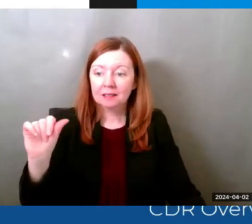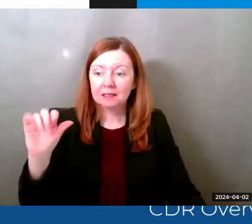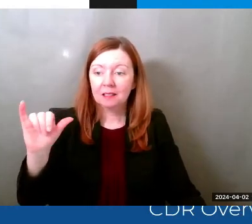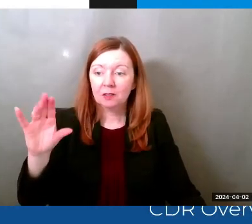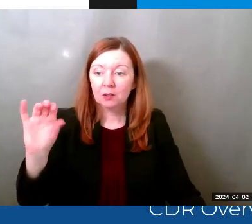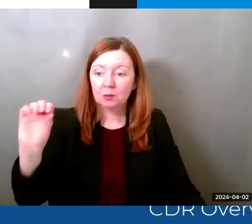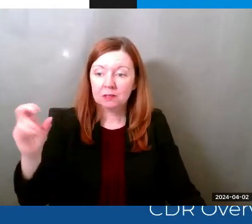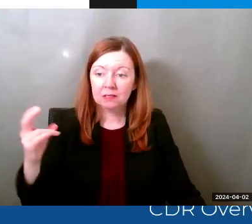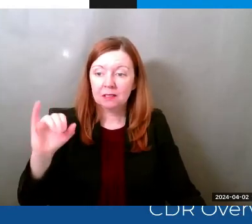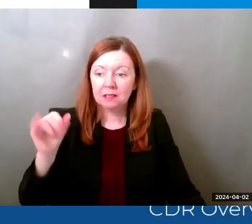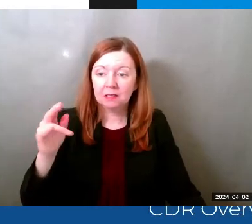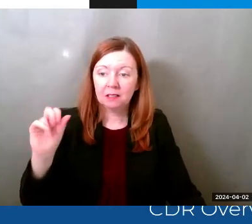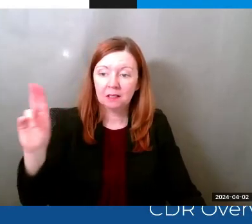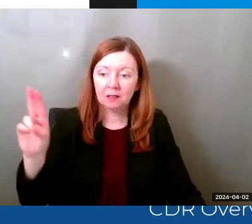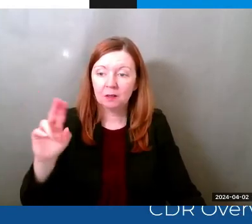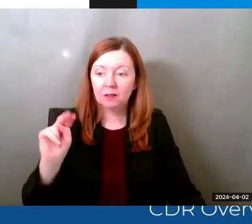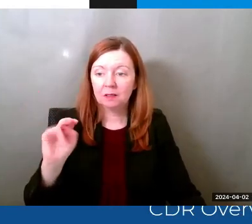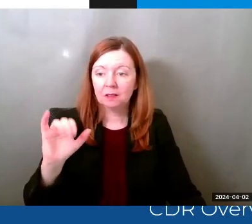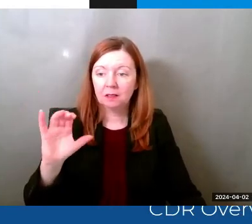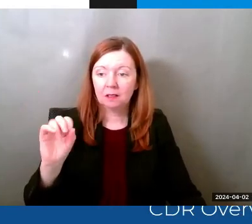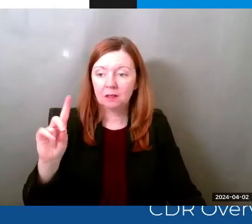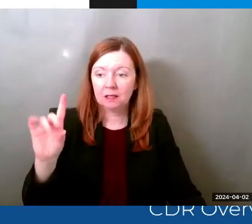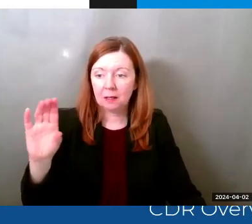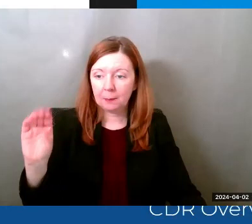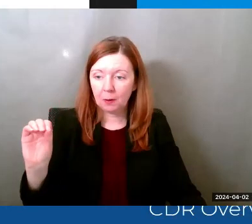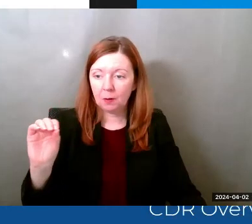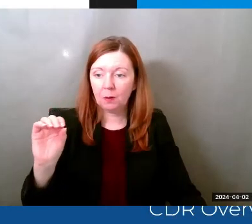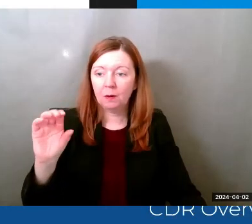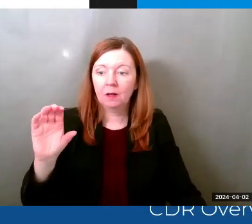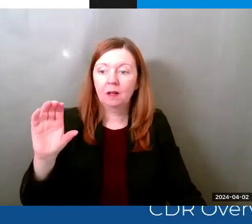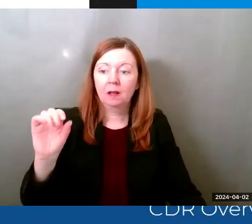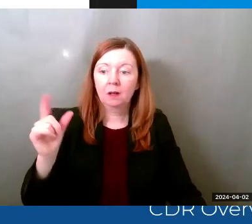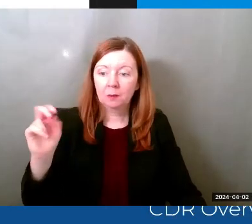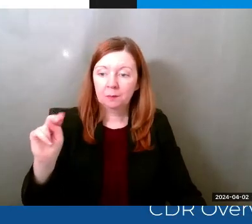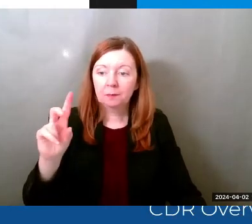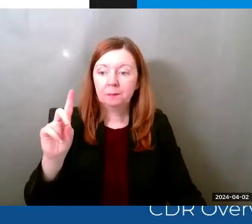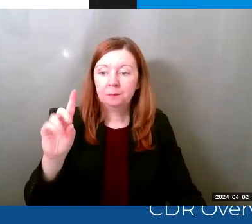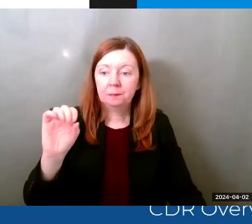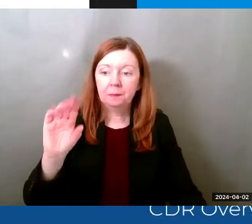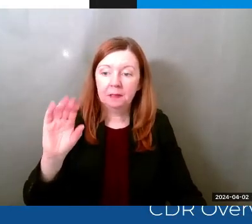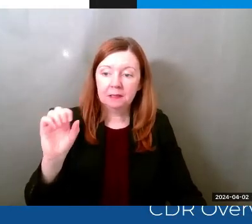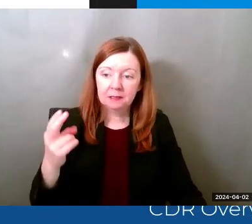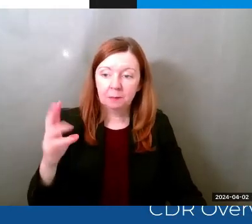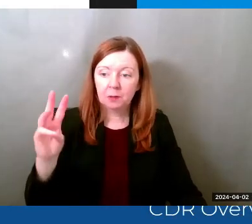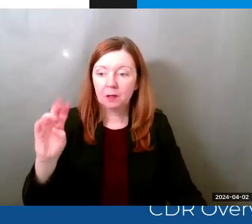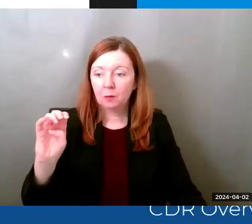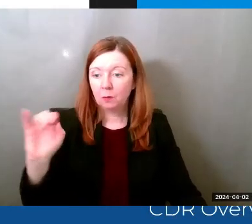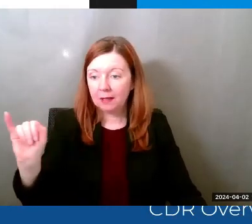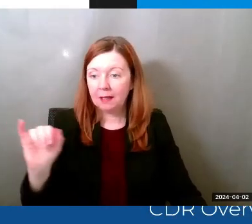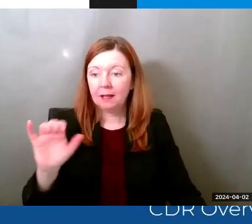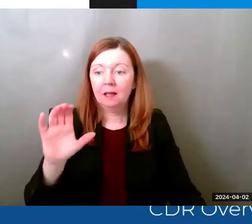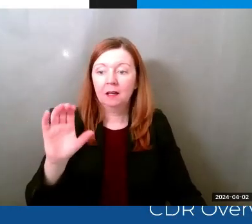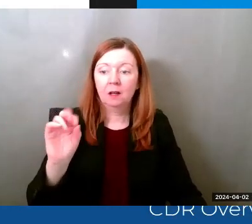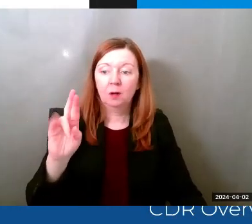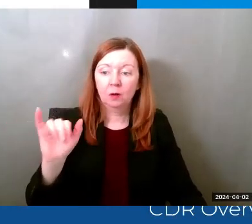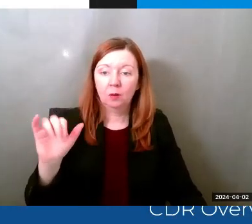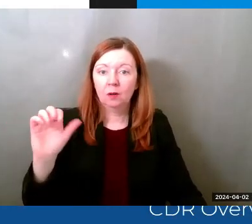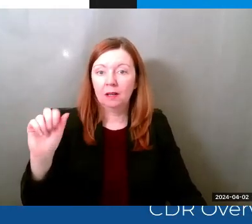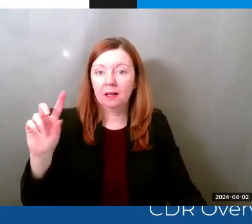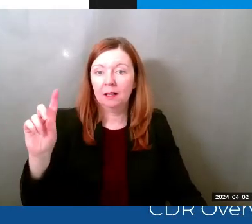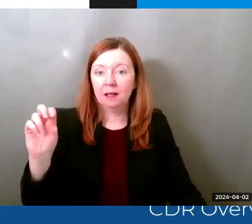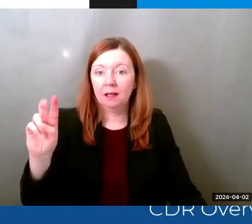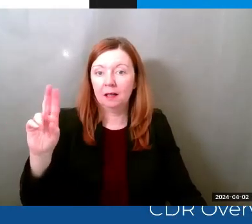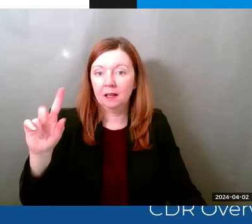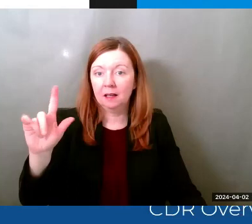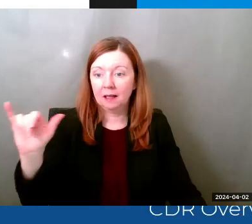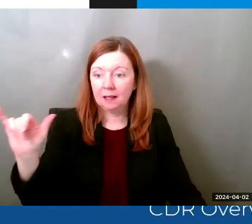Yu, Nicodemo Colon, Deborah Way, Corey Adderley, or Antoinette Holiday. If you're in that group, can you please